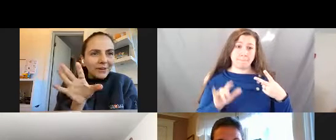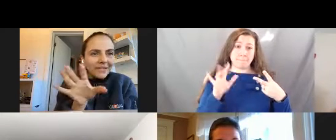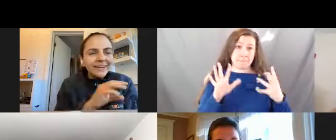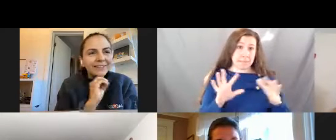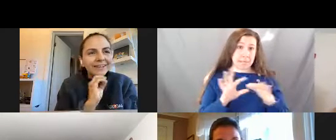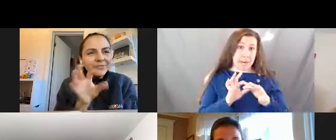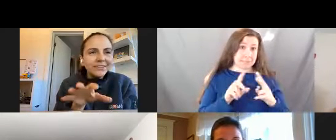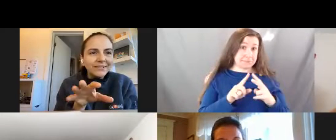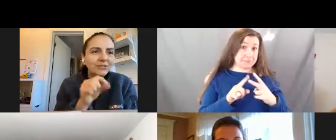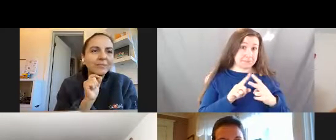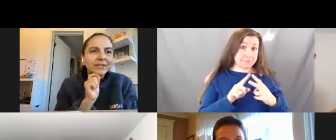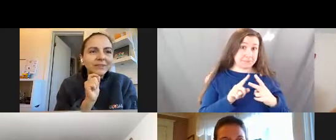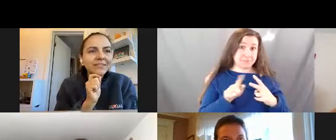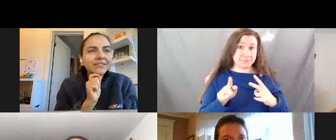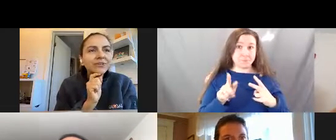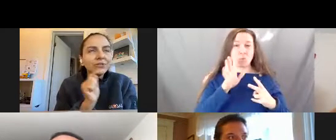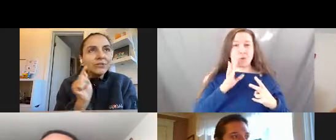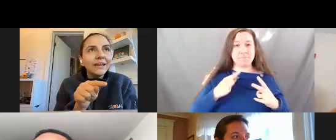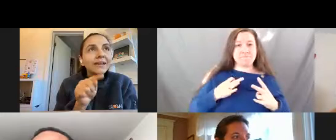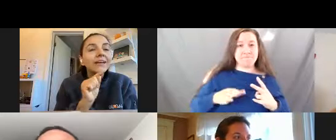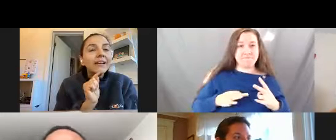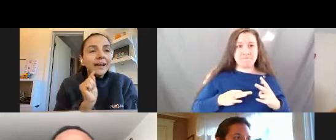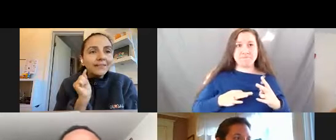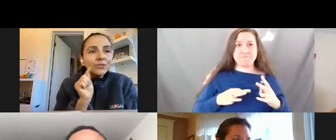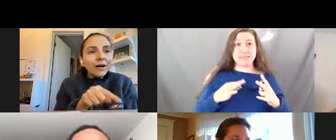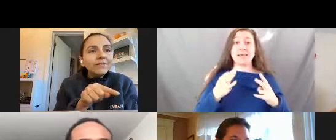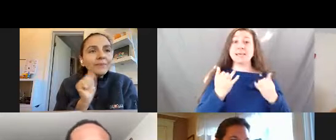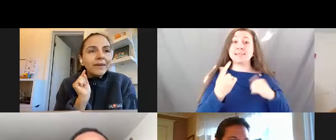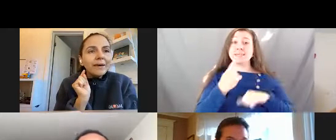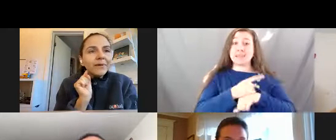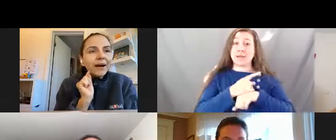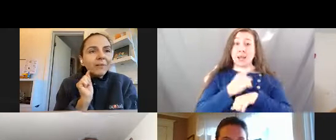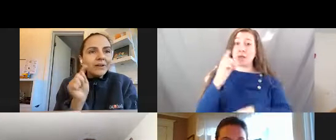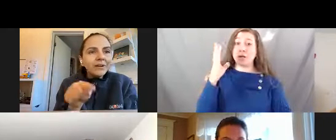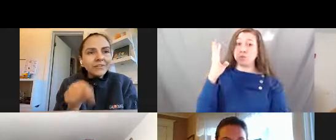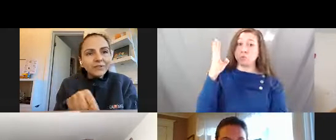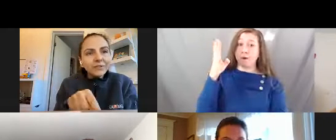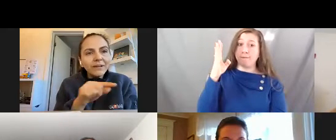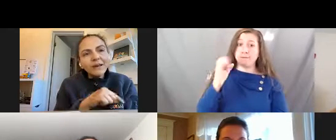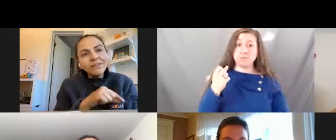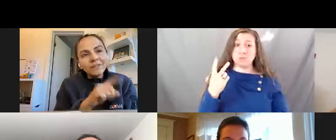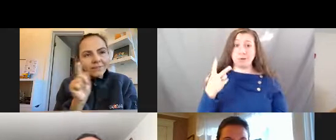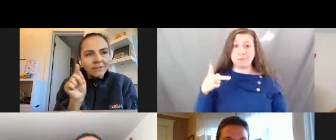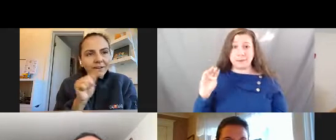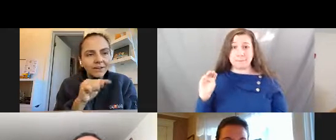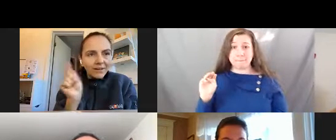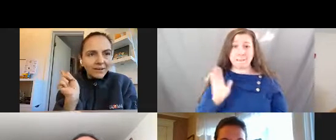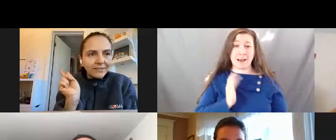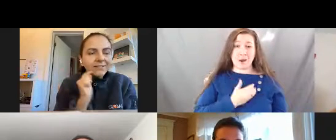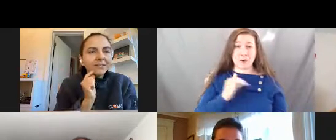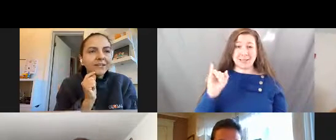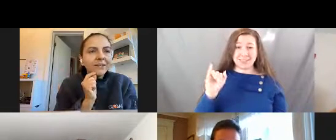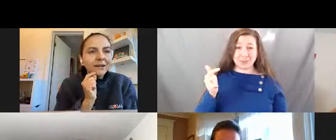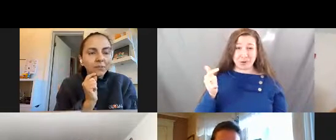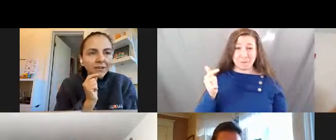would be great. And I think you find it super interesting. So today at 12 p.m. On our Instagram account, at